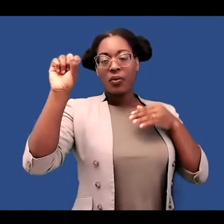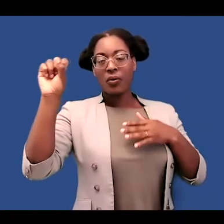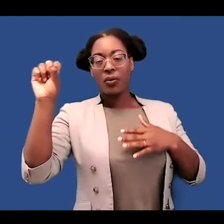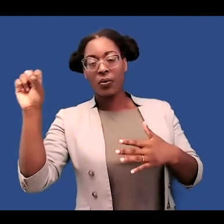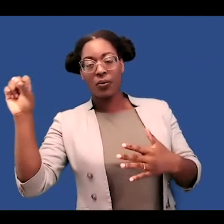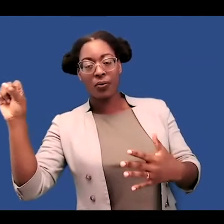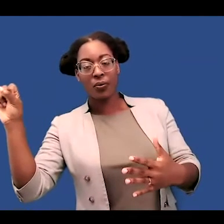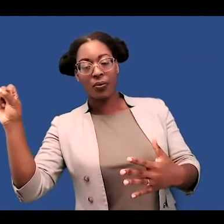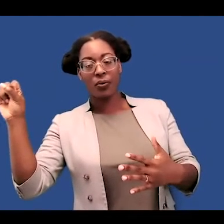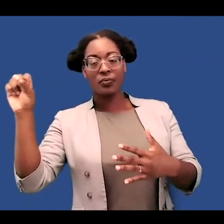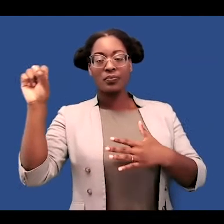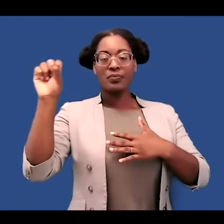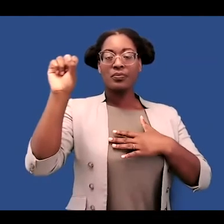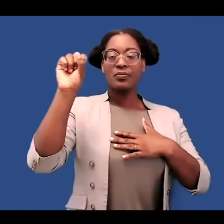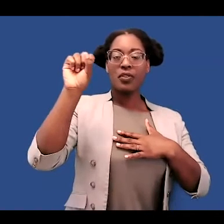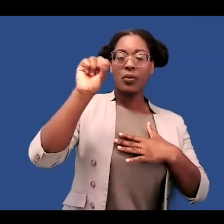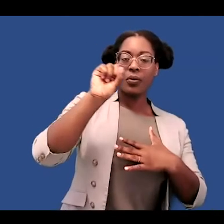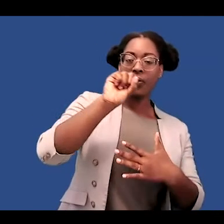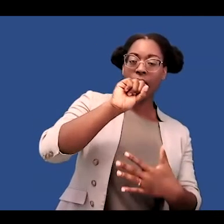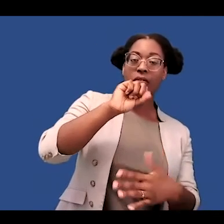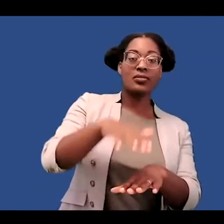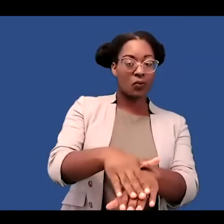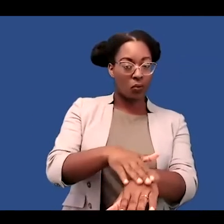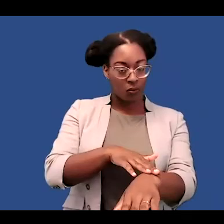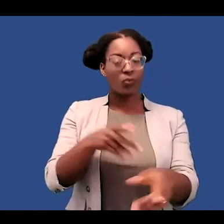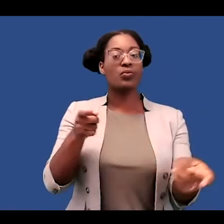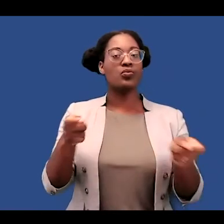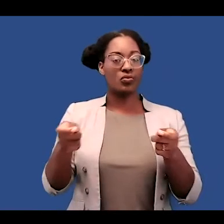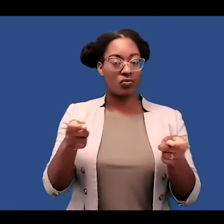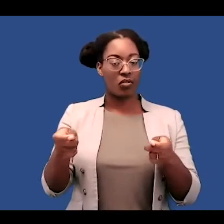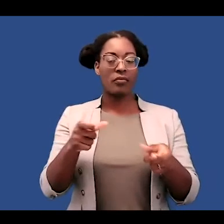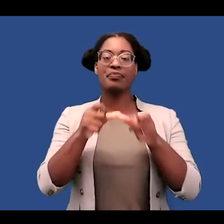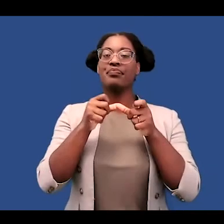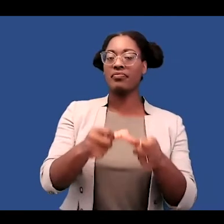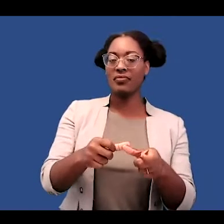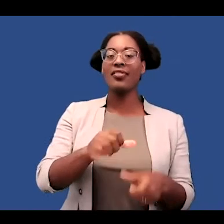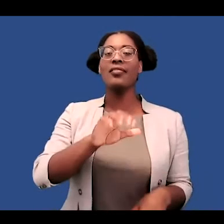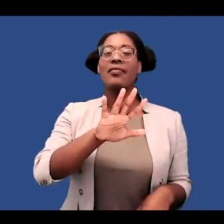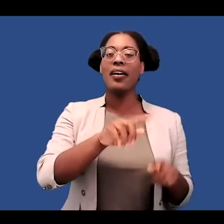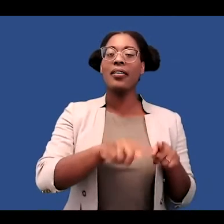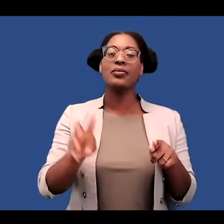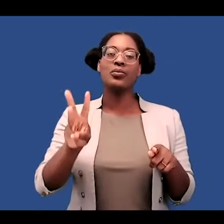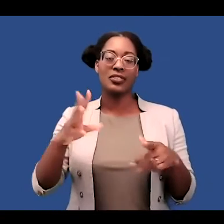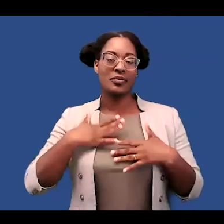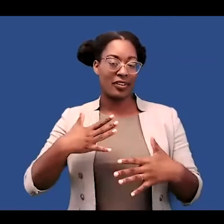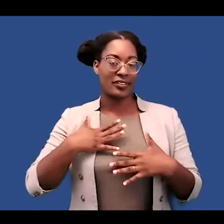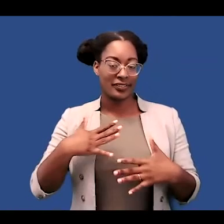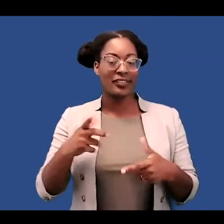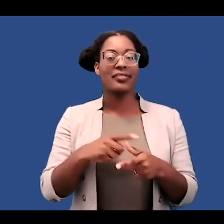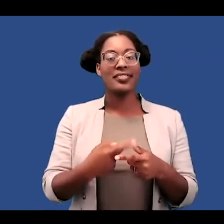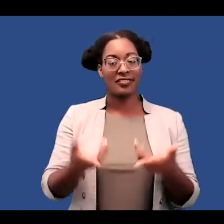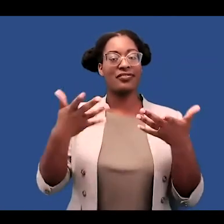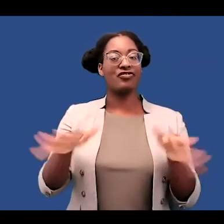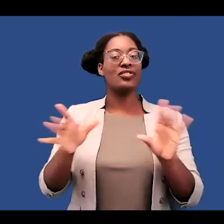and slow and controlled. Linking this movement with your own breath Follow this flow for the next 5 to 6 breaths and